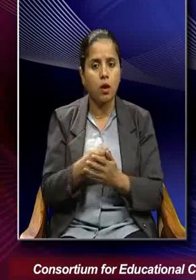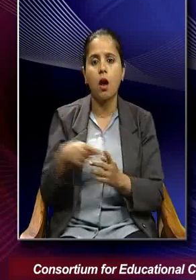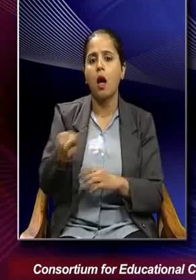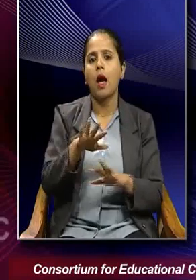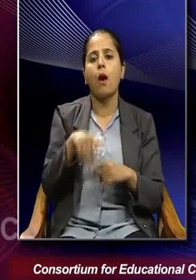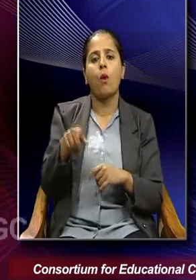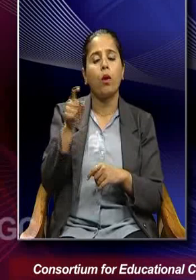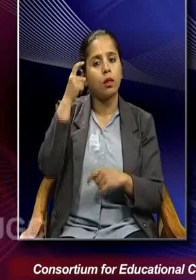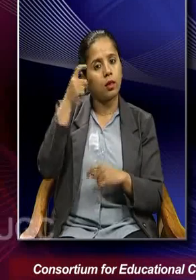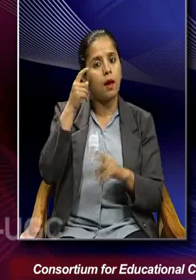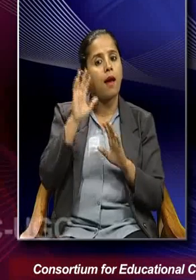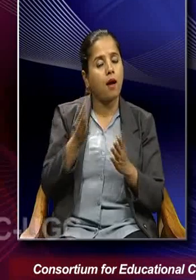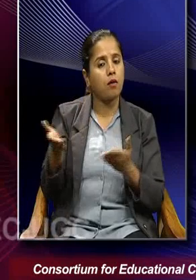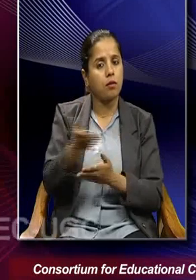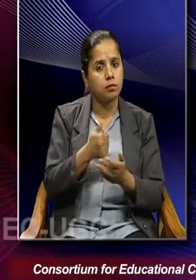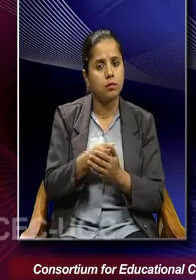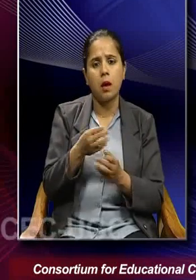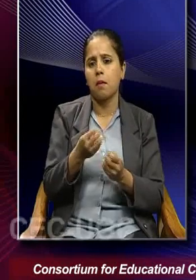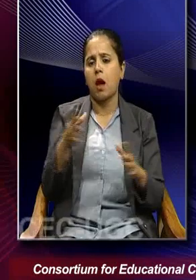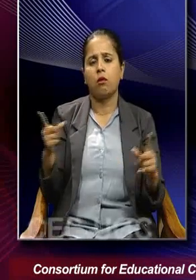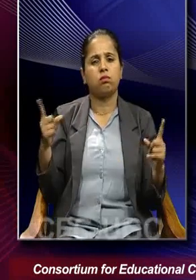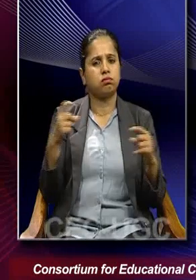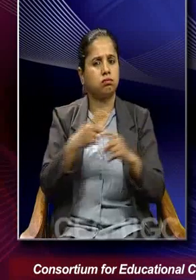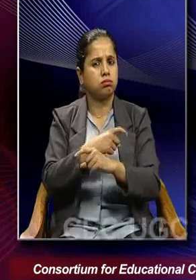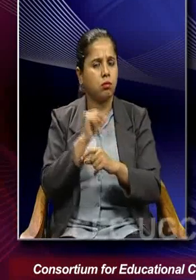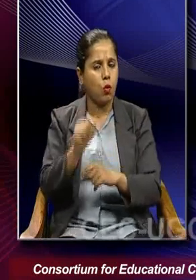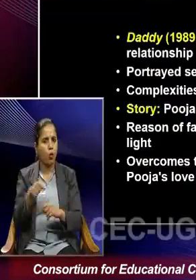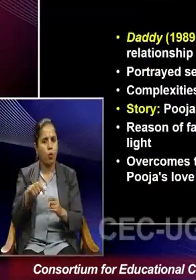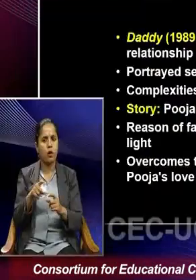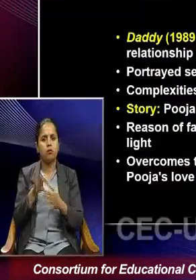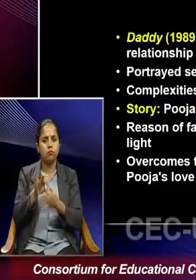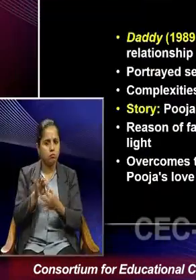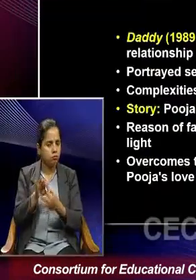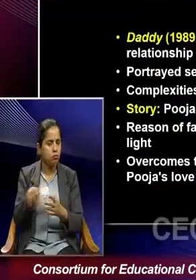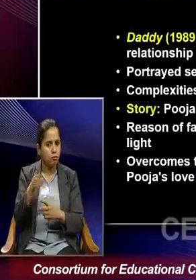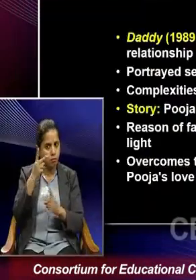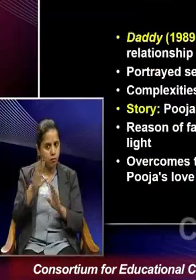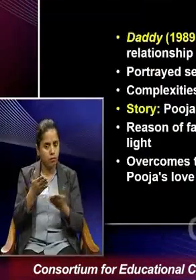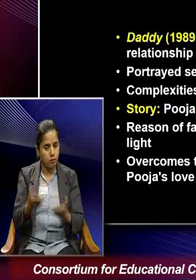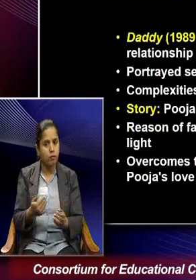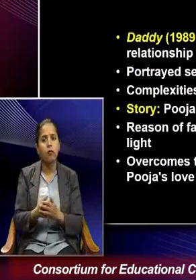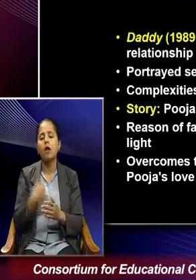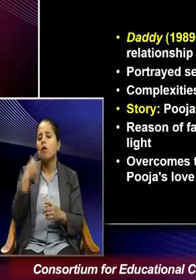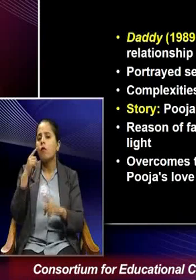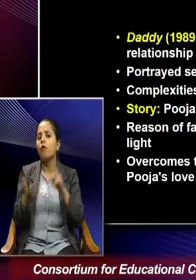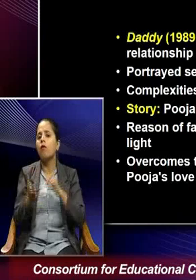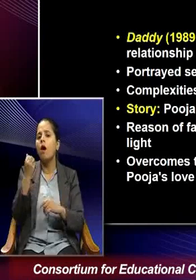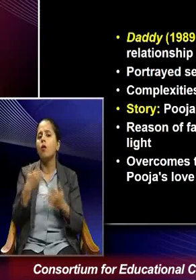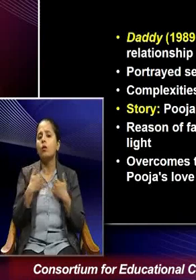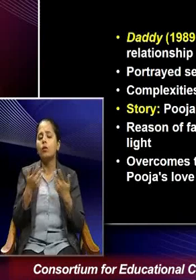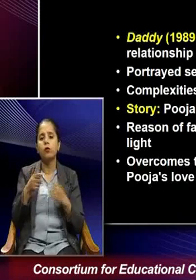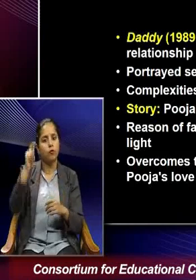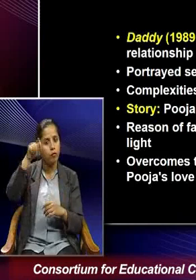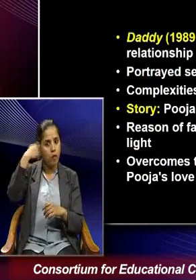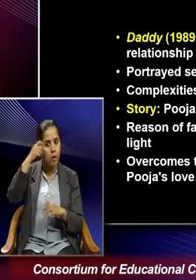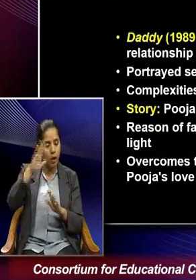also concerned with a lot of complexities of the relationships which are there, then we find that his films, they